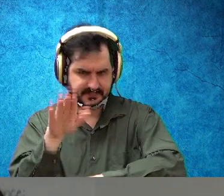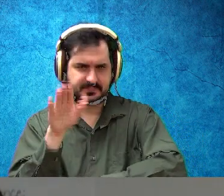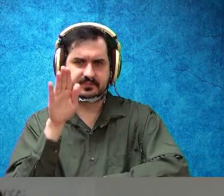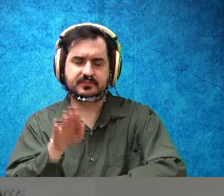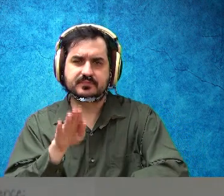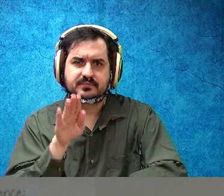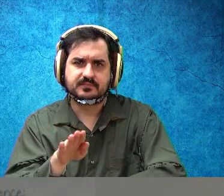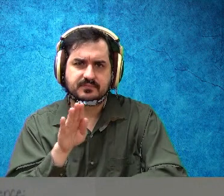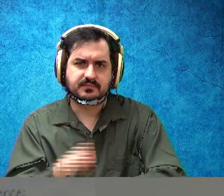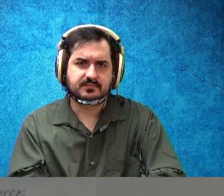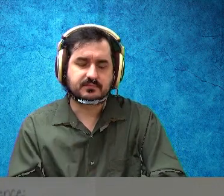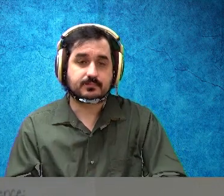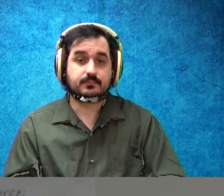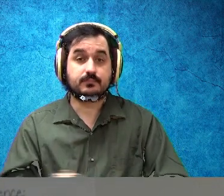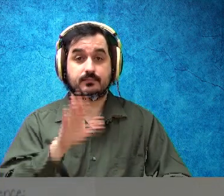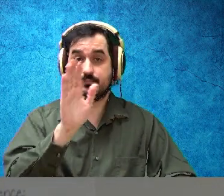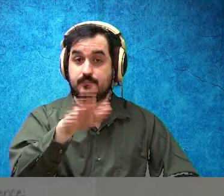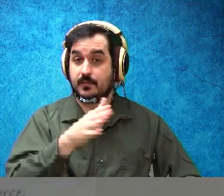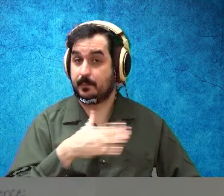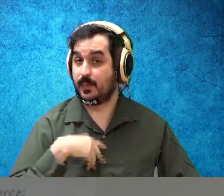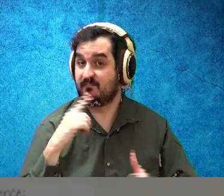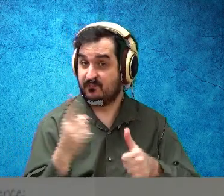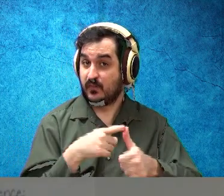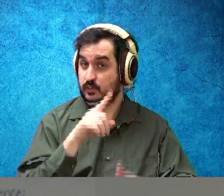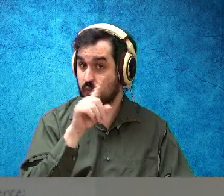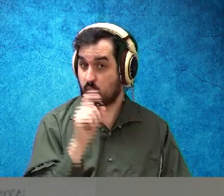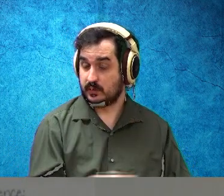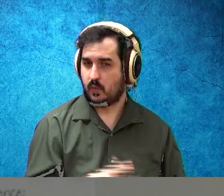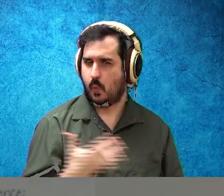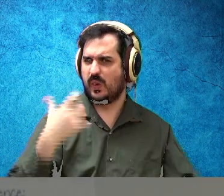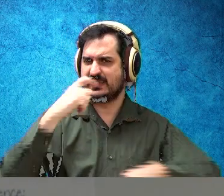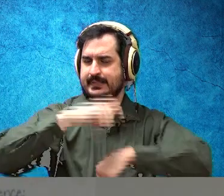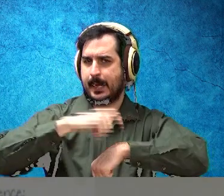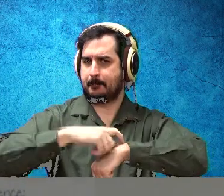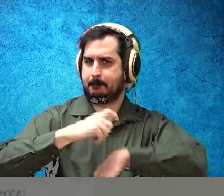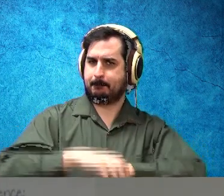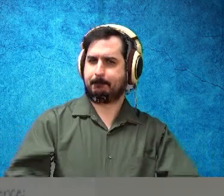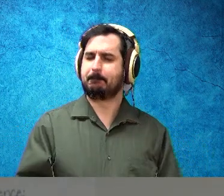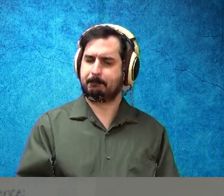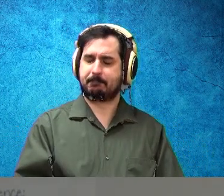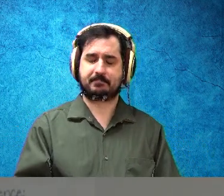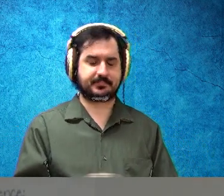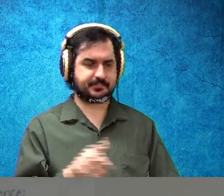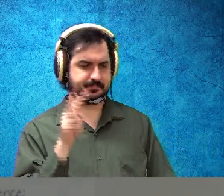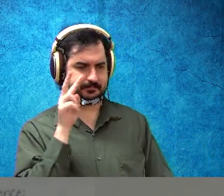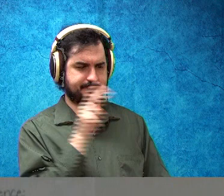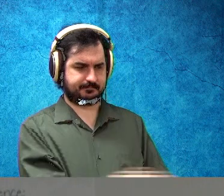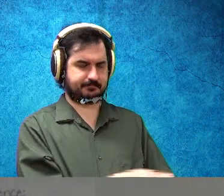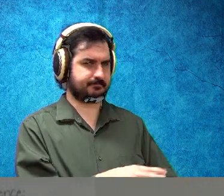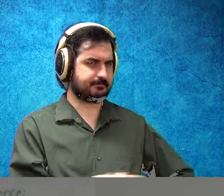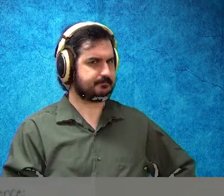right, my first question is, what time of day is it? So I go back in the passage and I think,